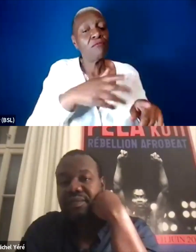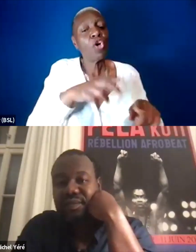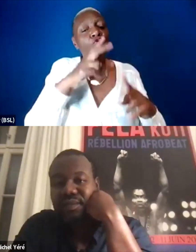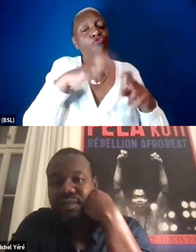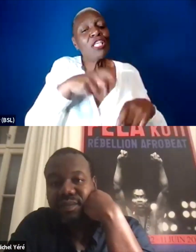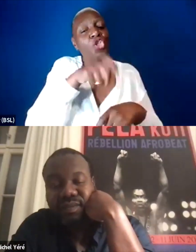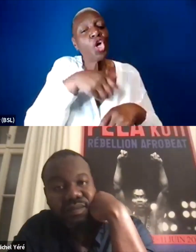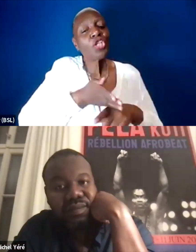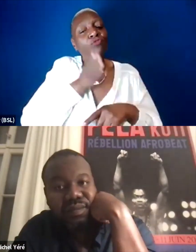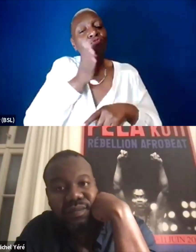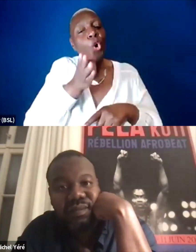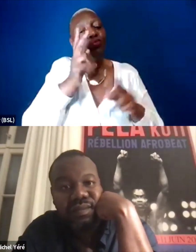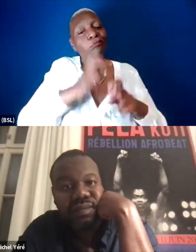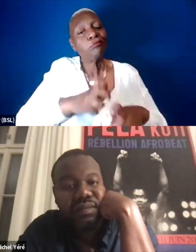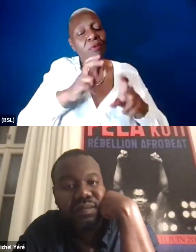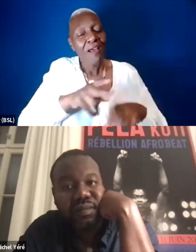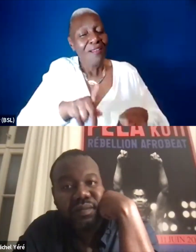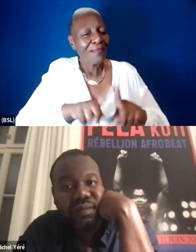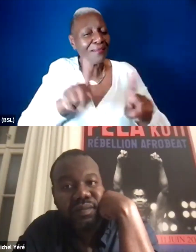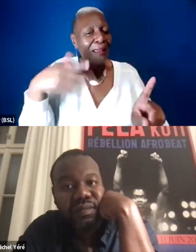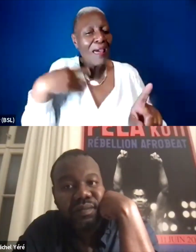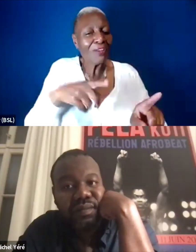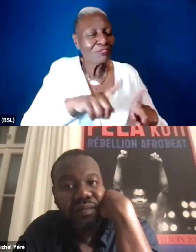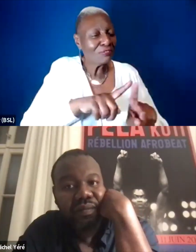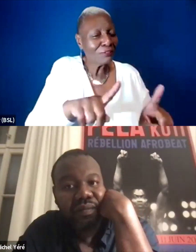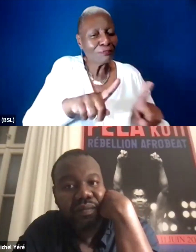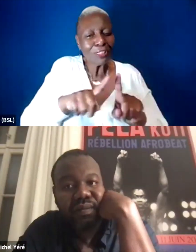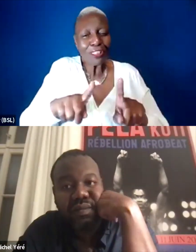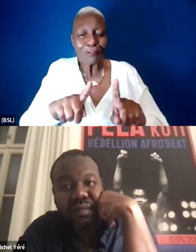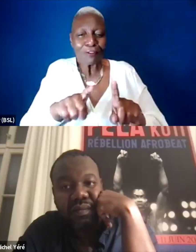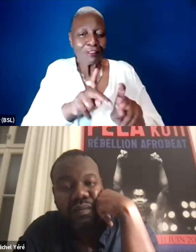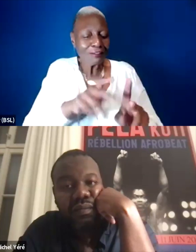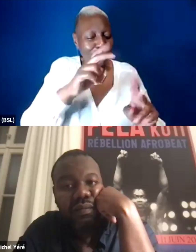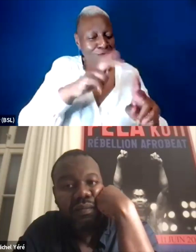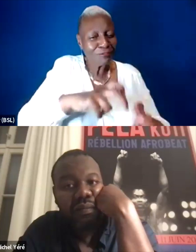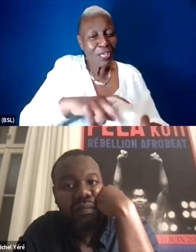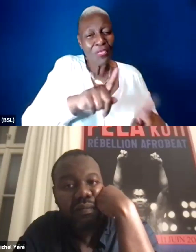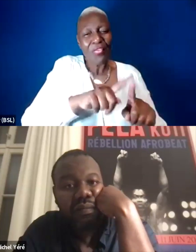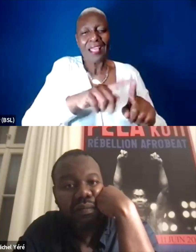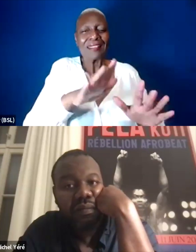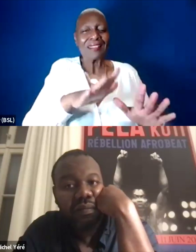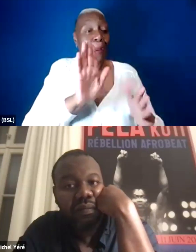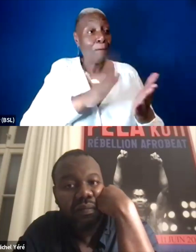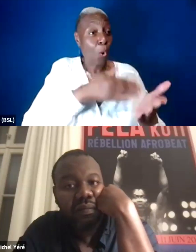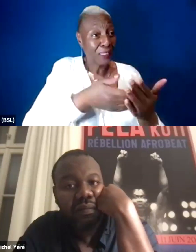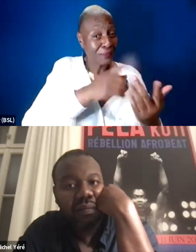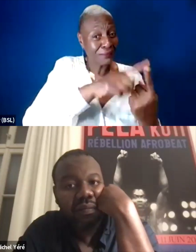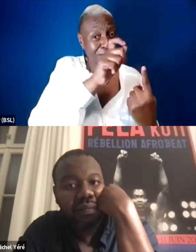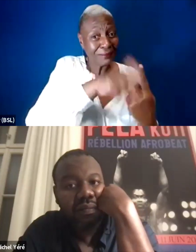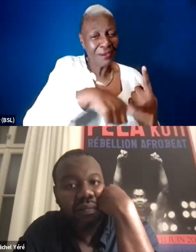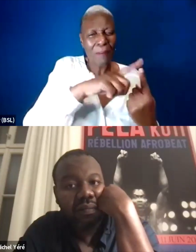and look through it. There's so many facets of his life to explore. So there's him as this poet, there's him as